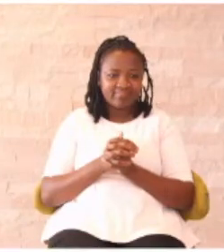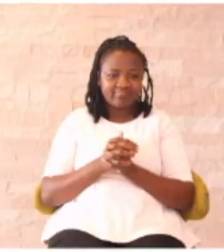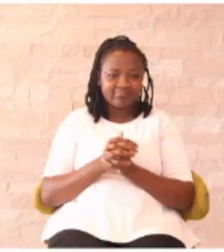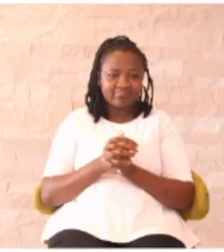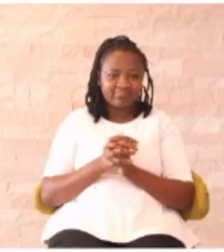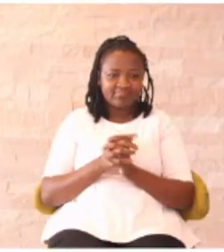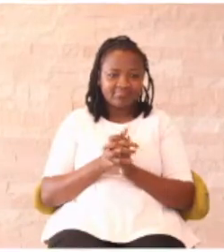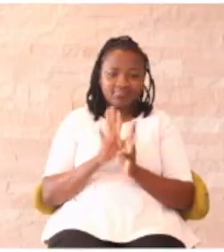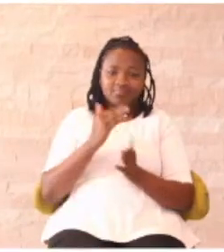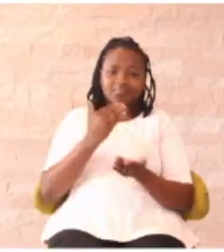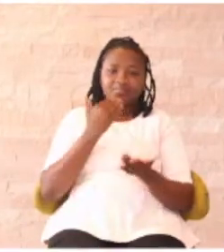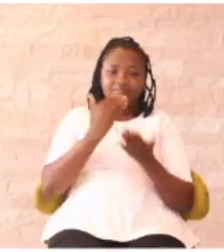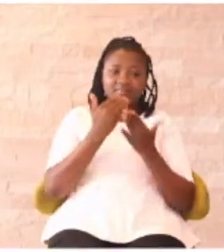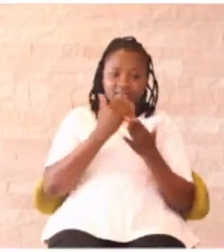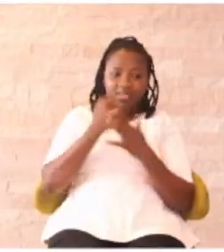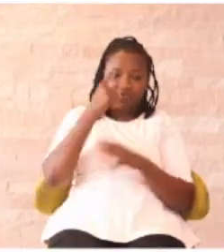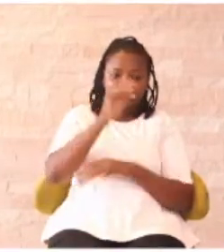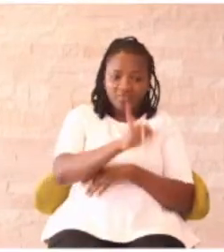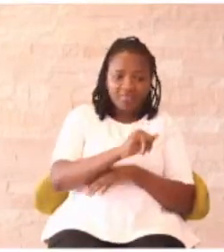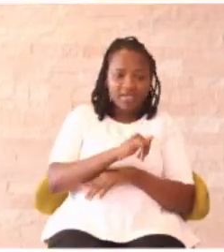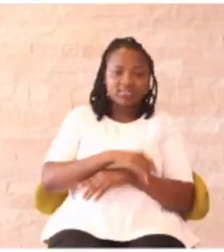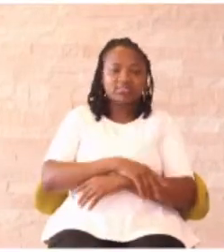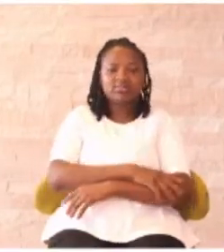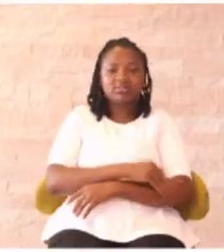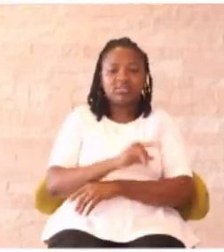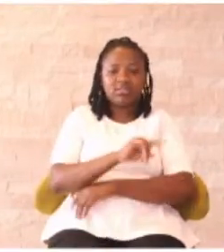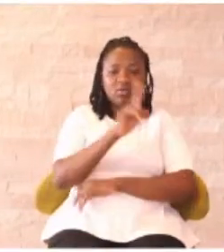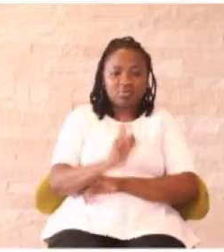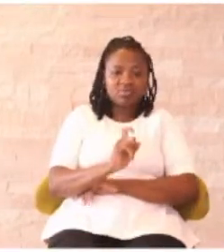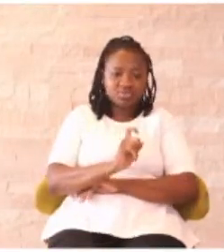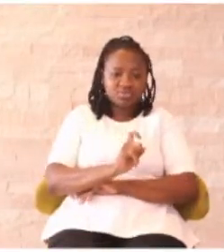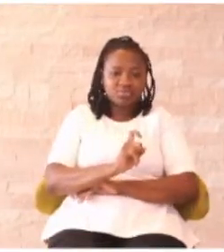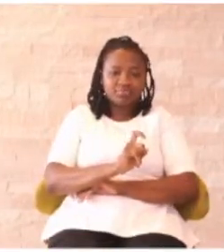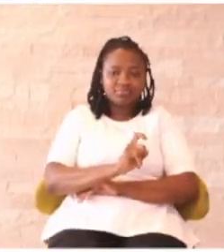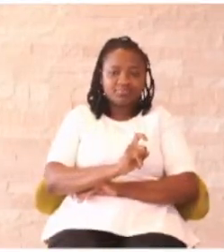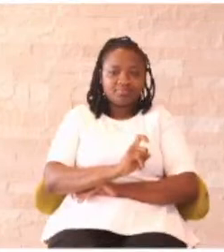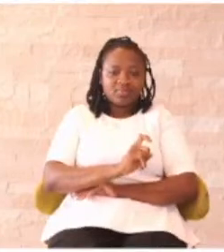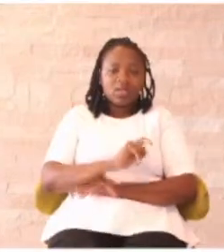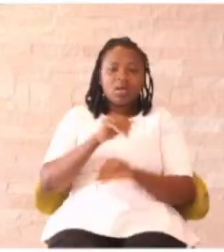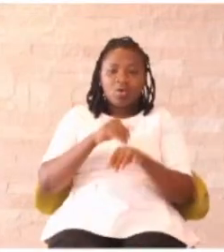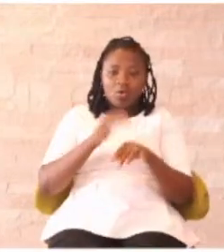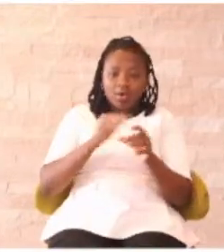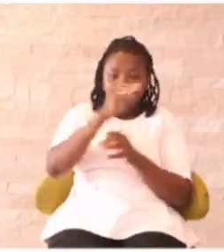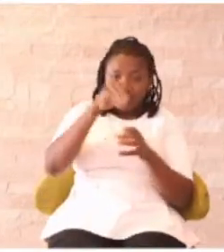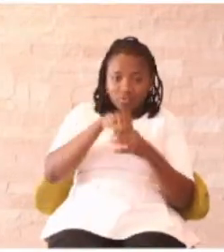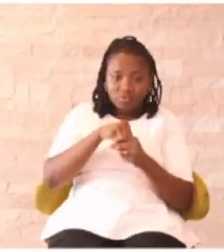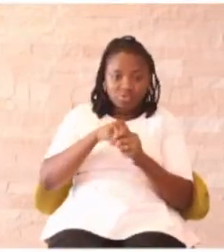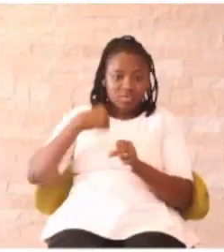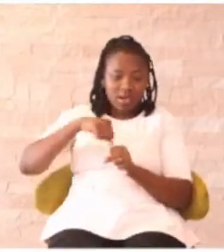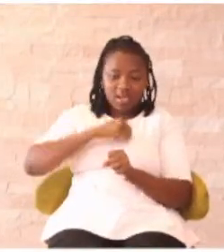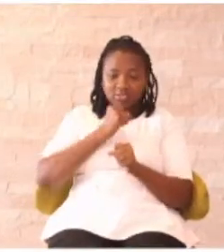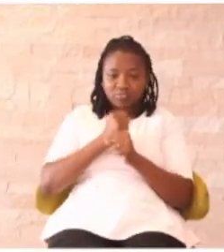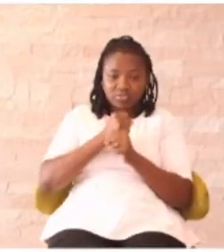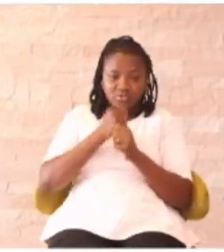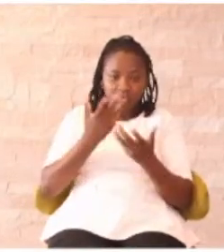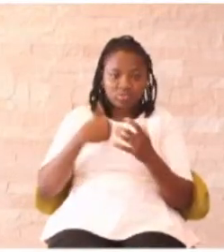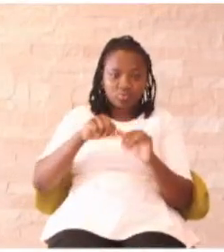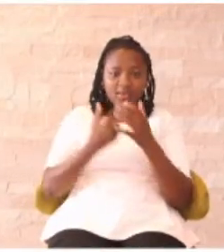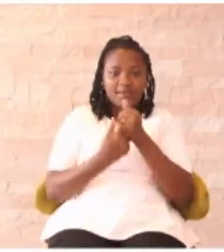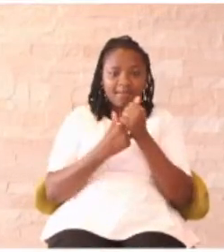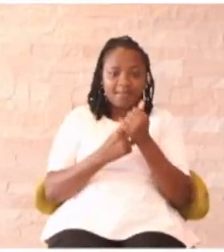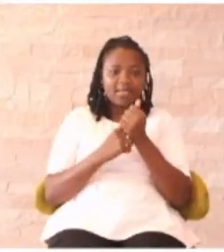Thank you for that question. In regards to inclusion, what we have done, we partner